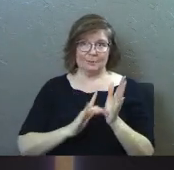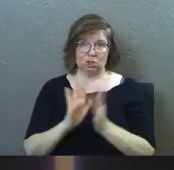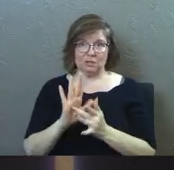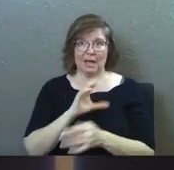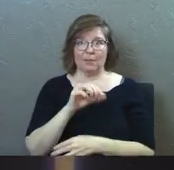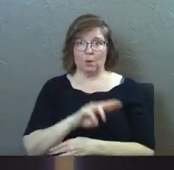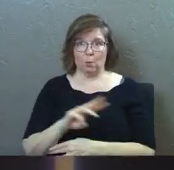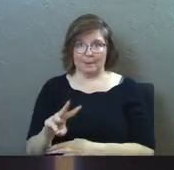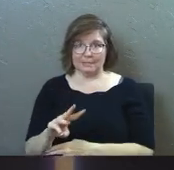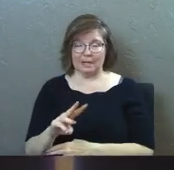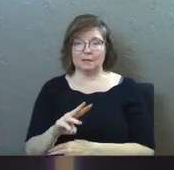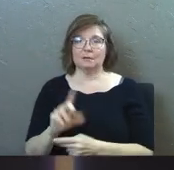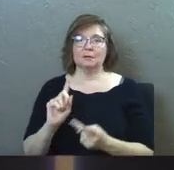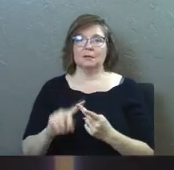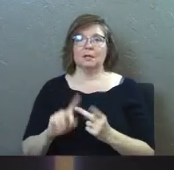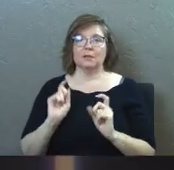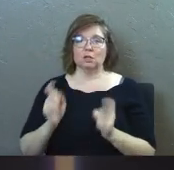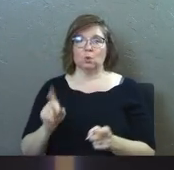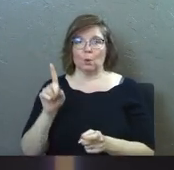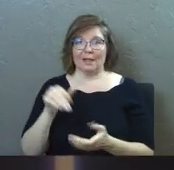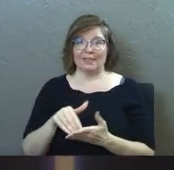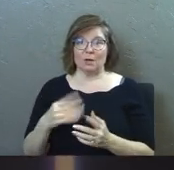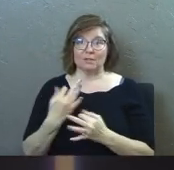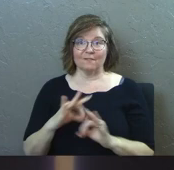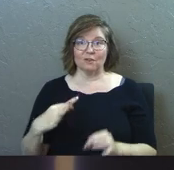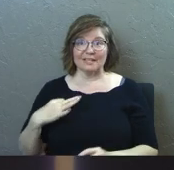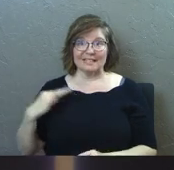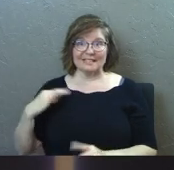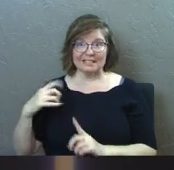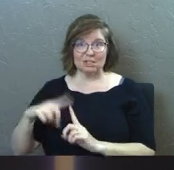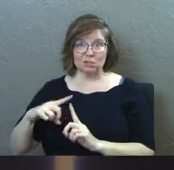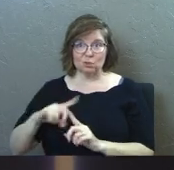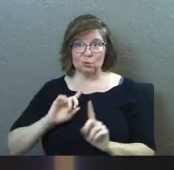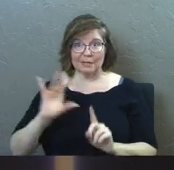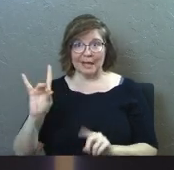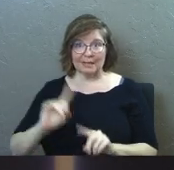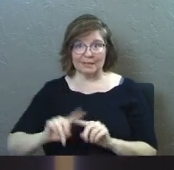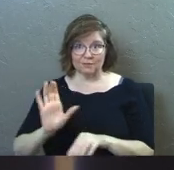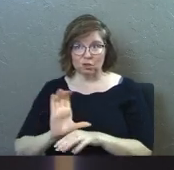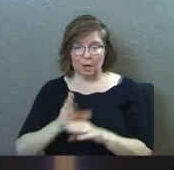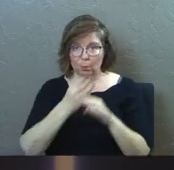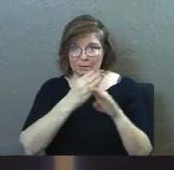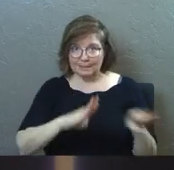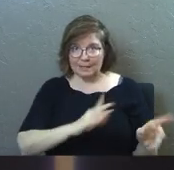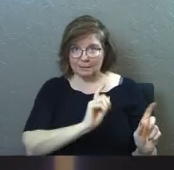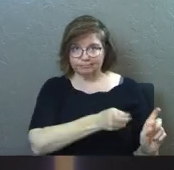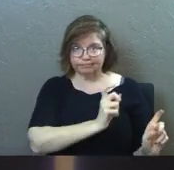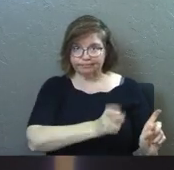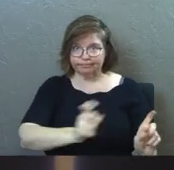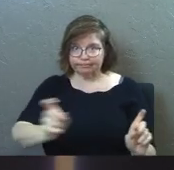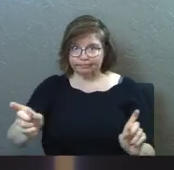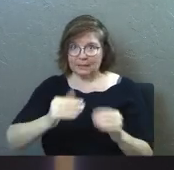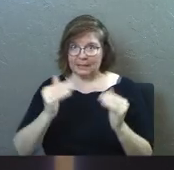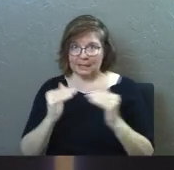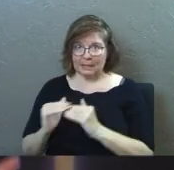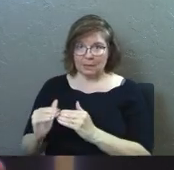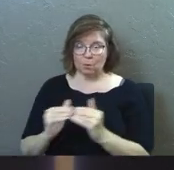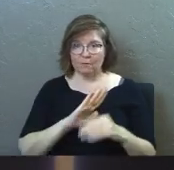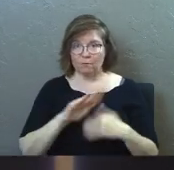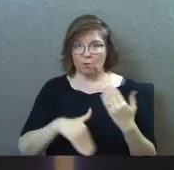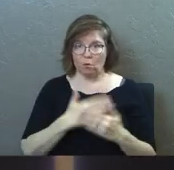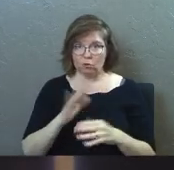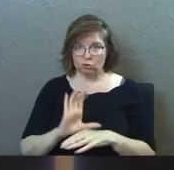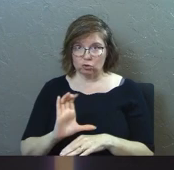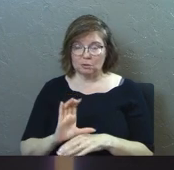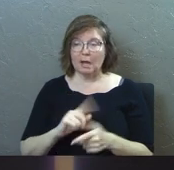and the website on them. They donated 1,000 free t-shirts to the 8 churches. And we're splitting them up equally across the 8